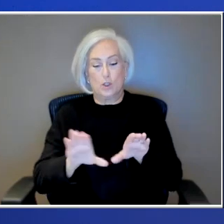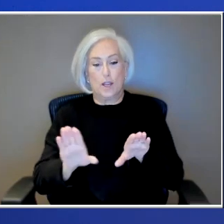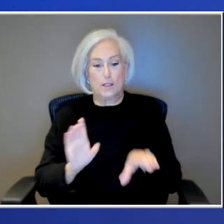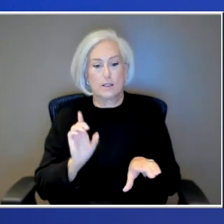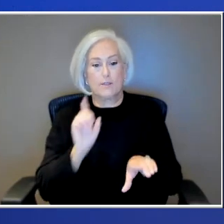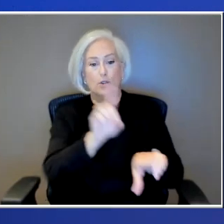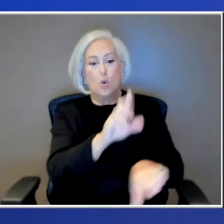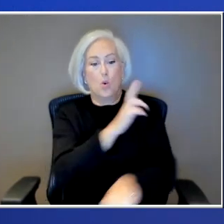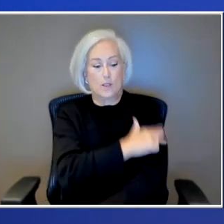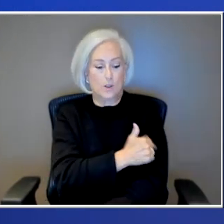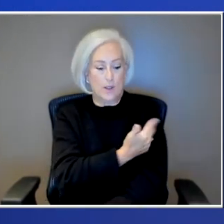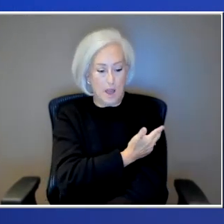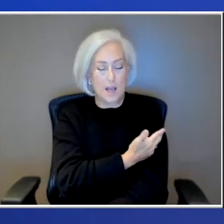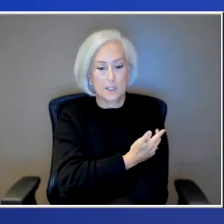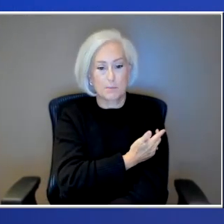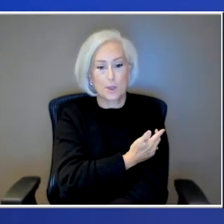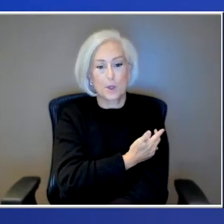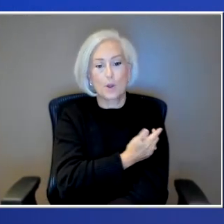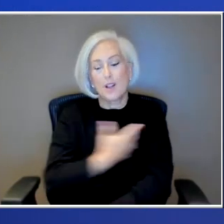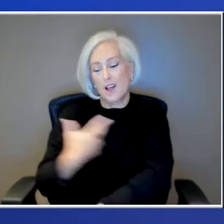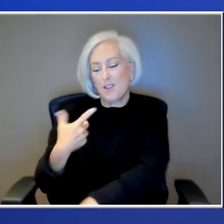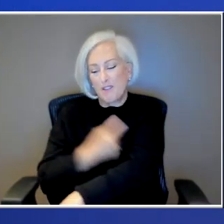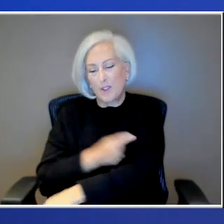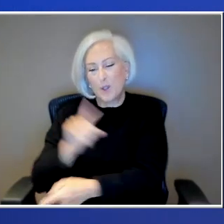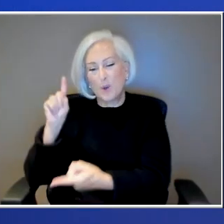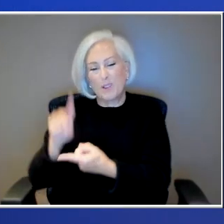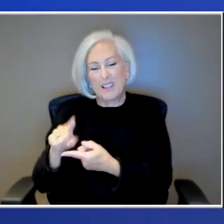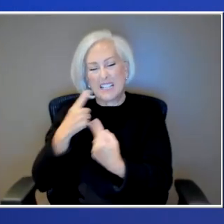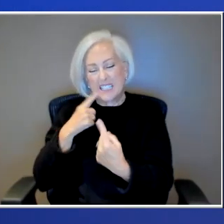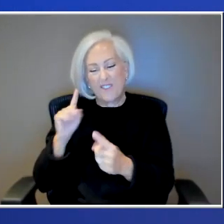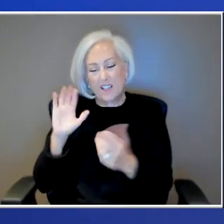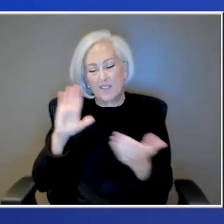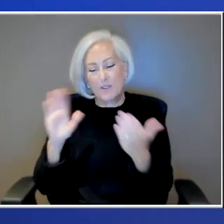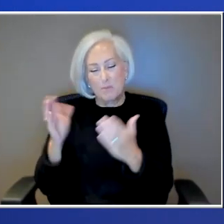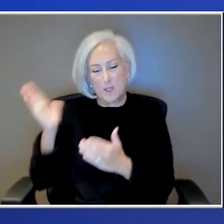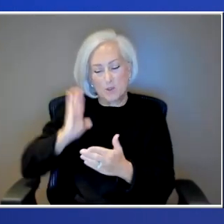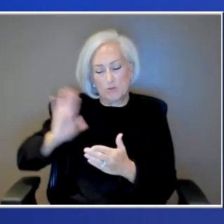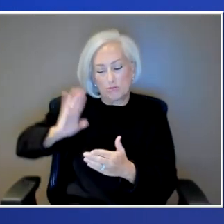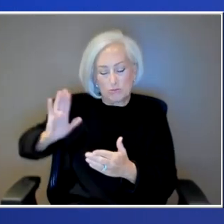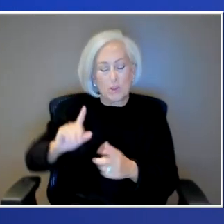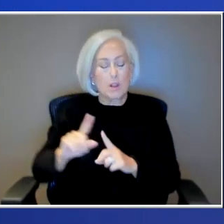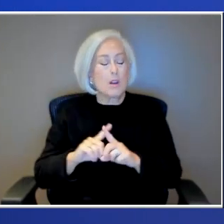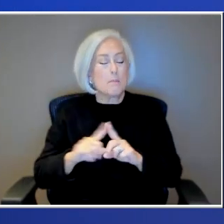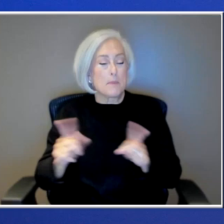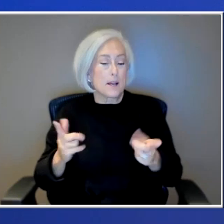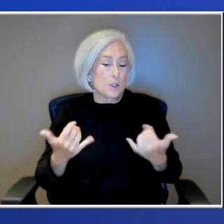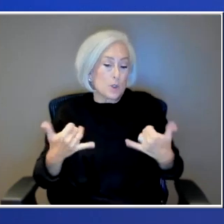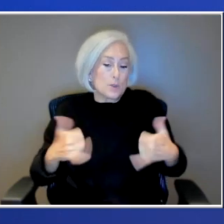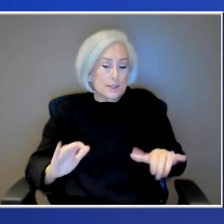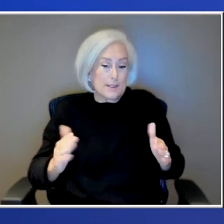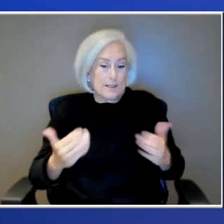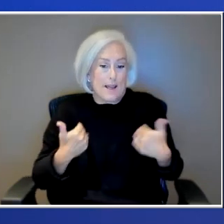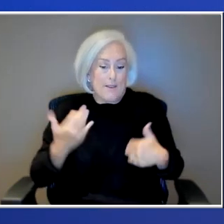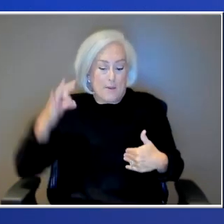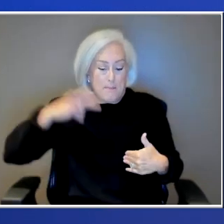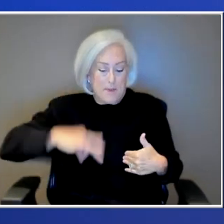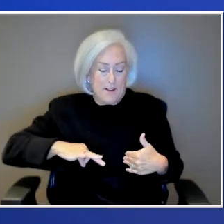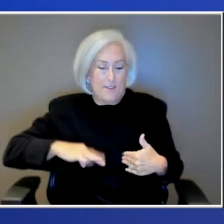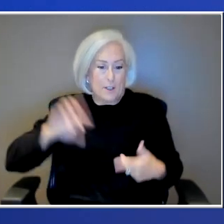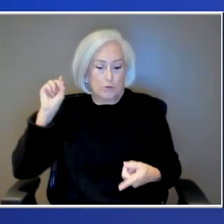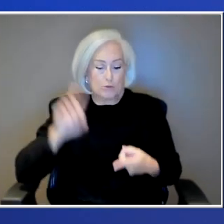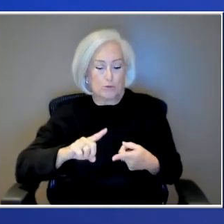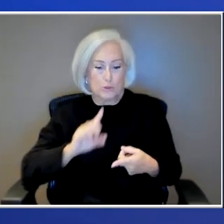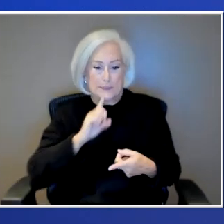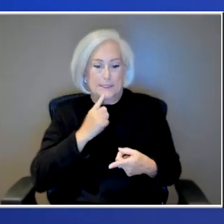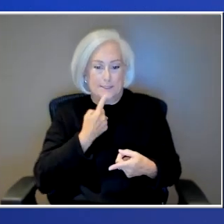to urgent care. So it does still have that benefit. But yeah, we know unfortunately that influenza vaccine